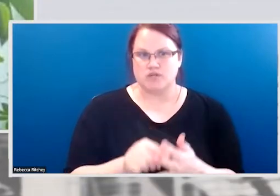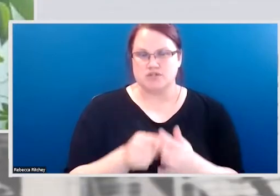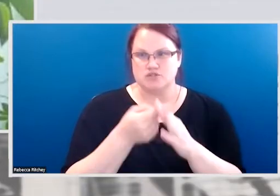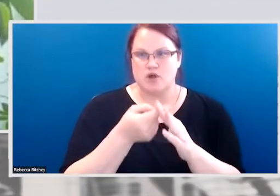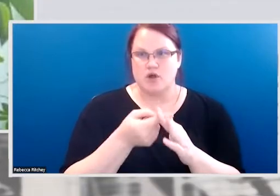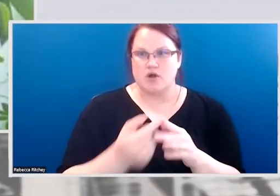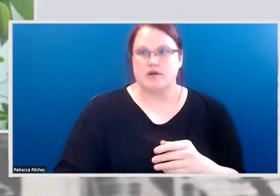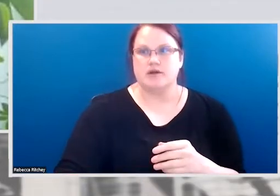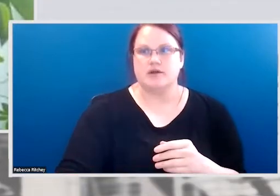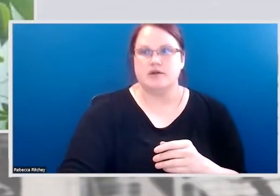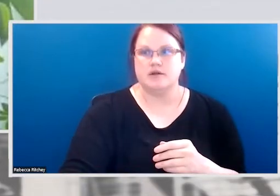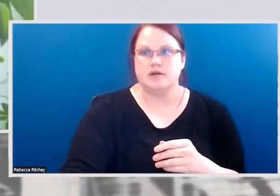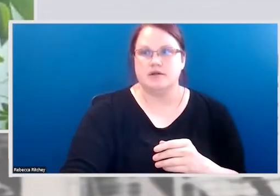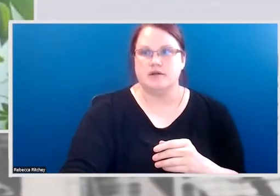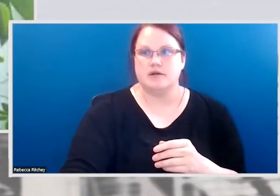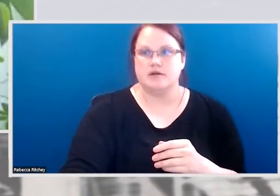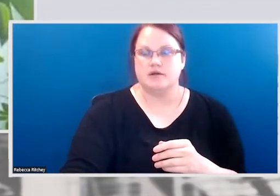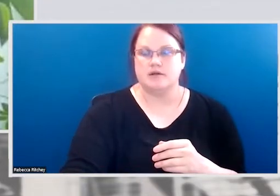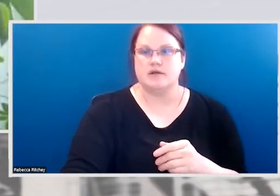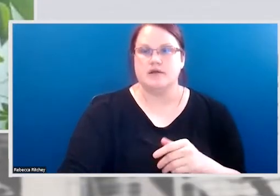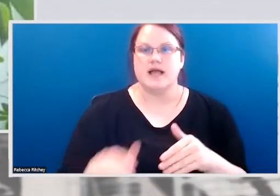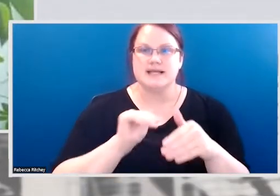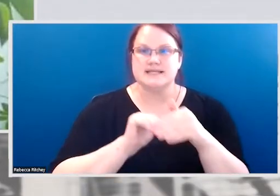the accessibility request from